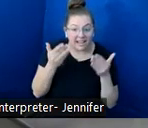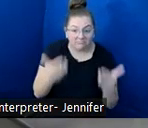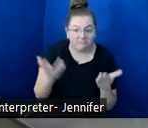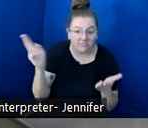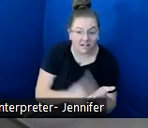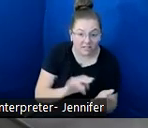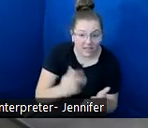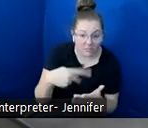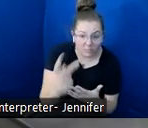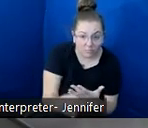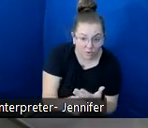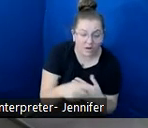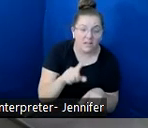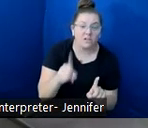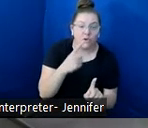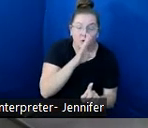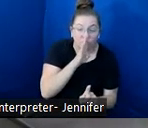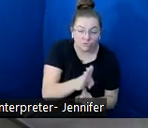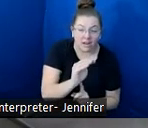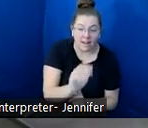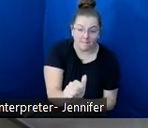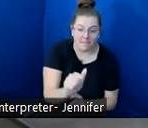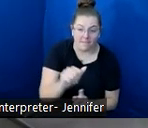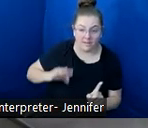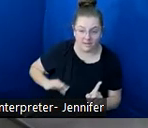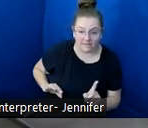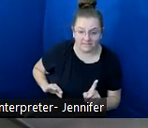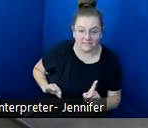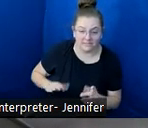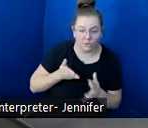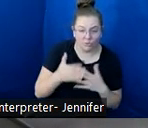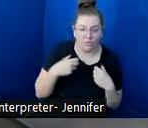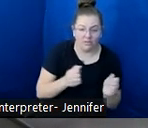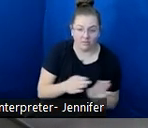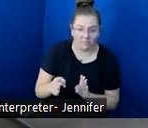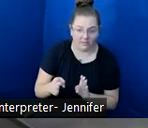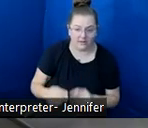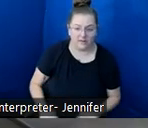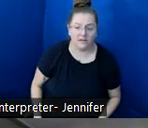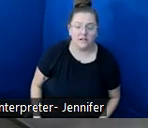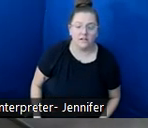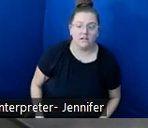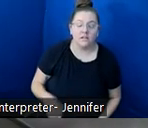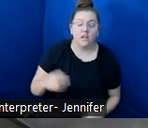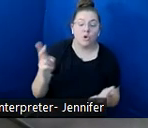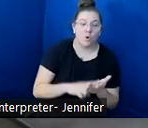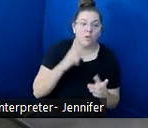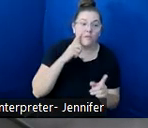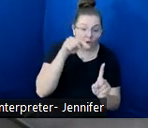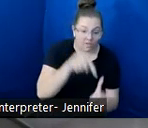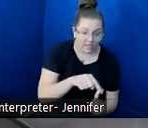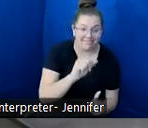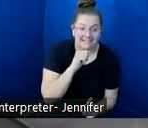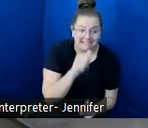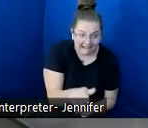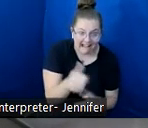medical assistance, straight MA benefits they get through the health plan. And enrollment in this option in the